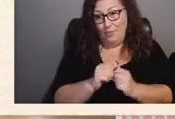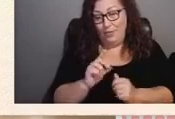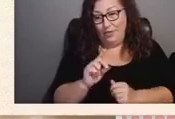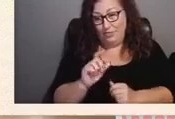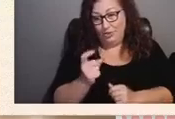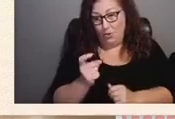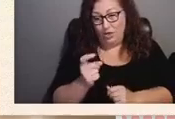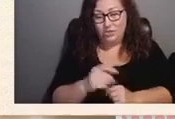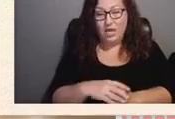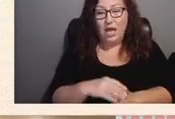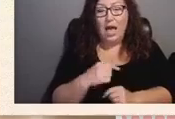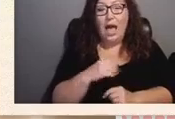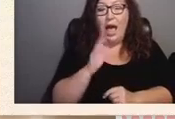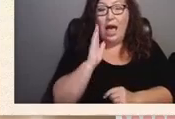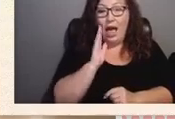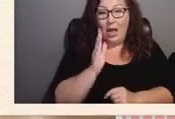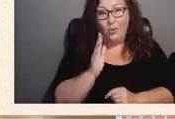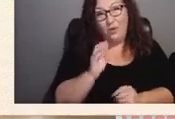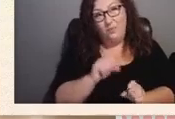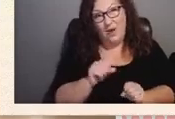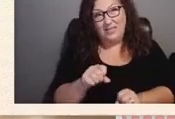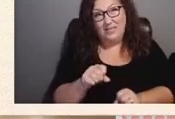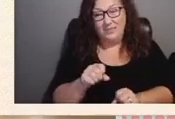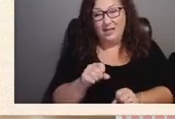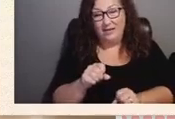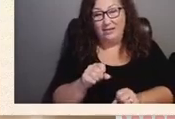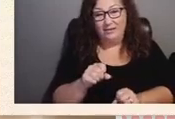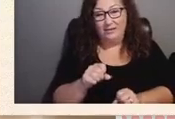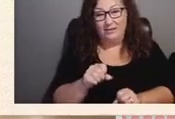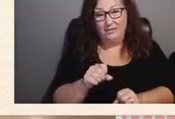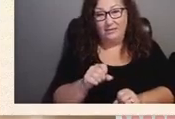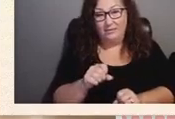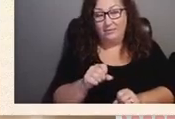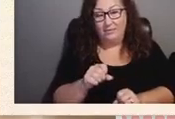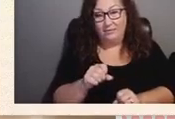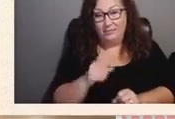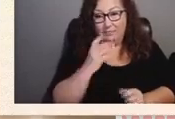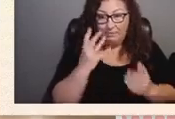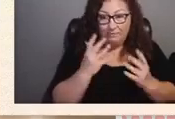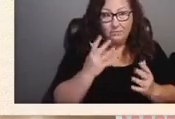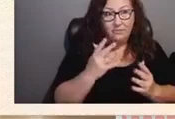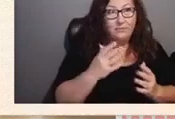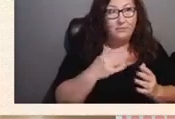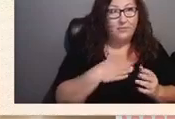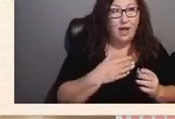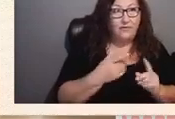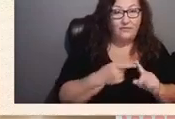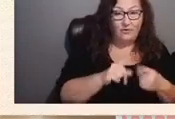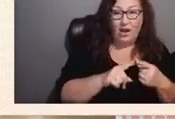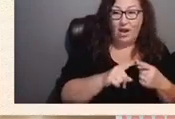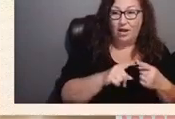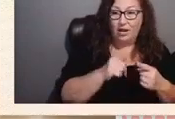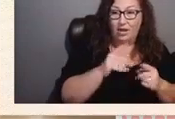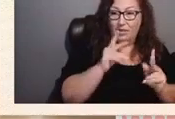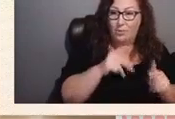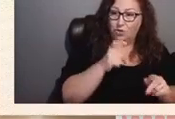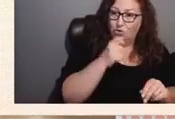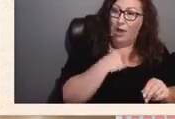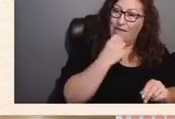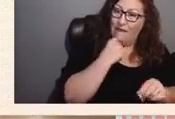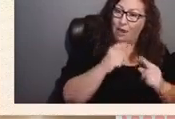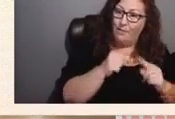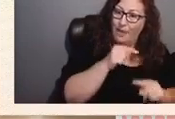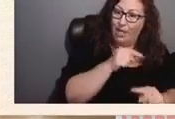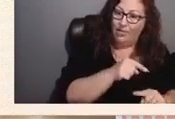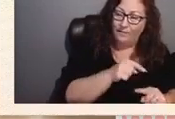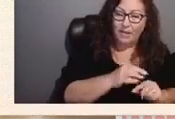would possibly be marring my friendship with this person that I cared so much about. And